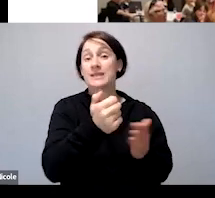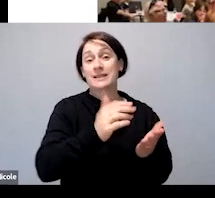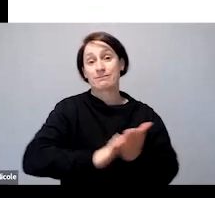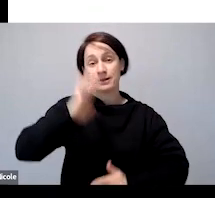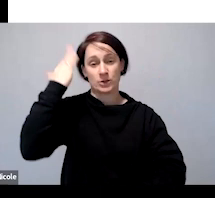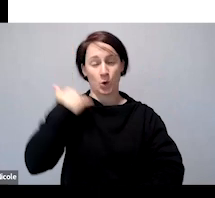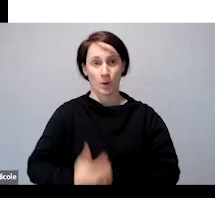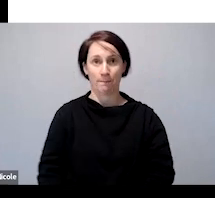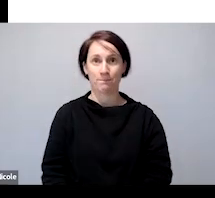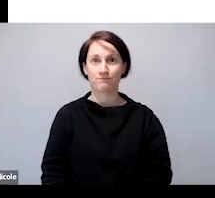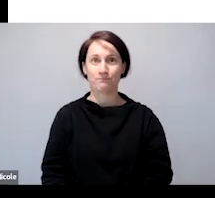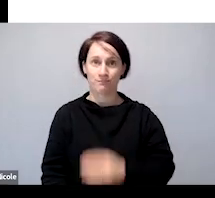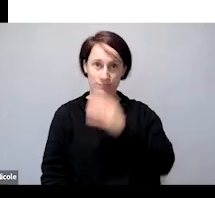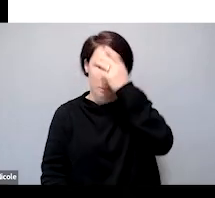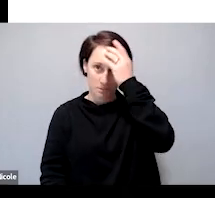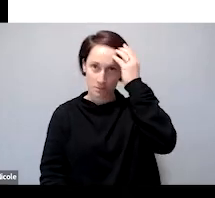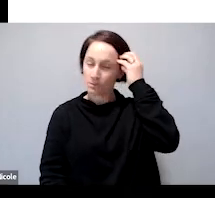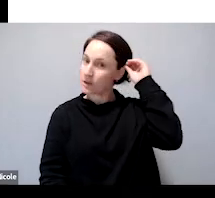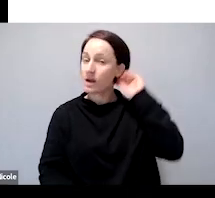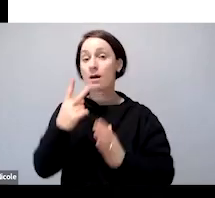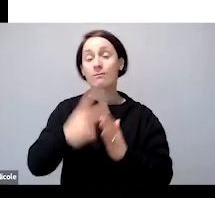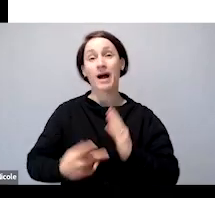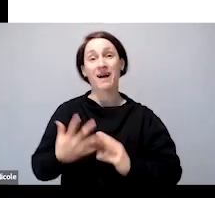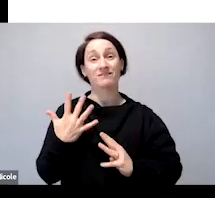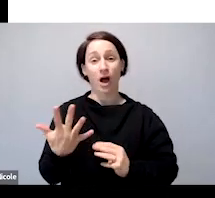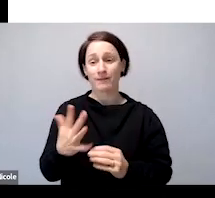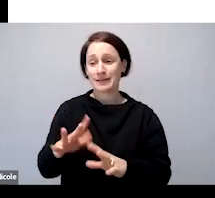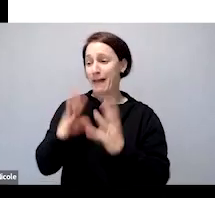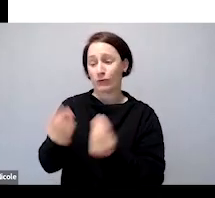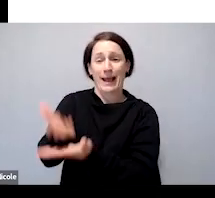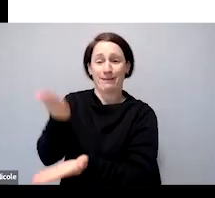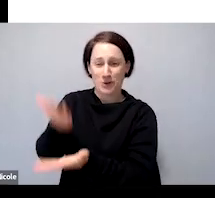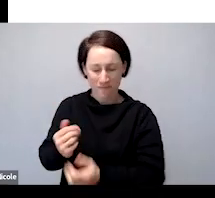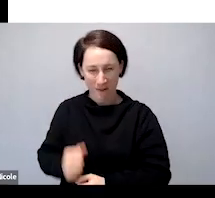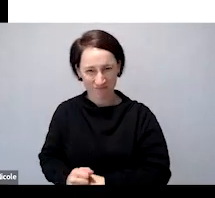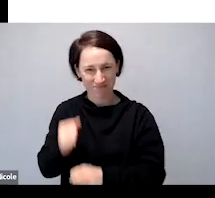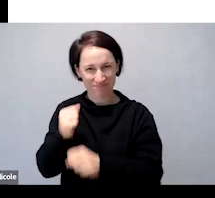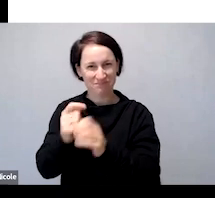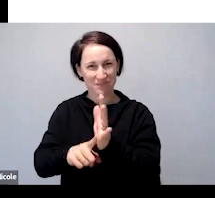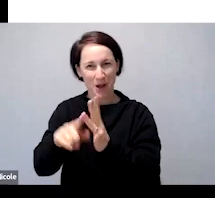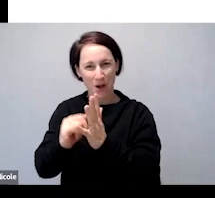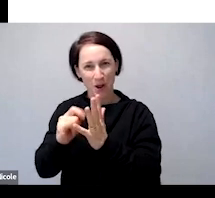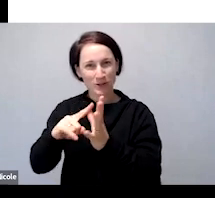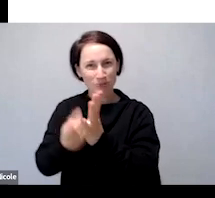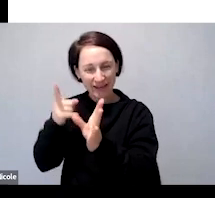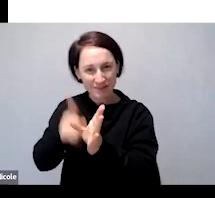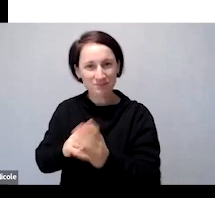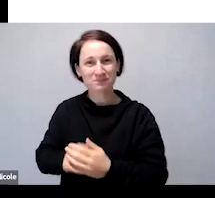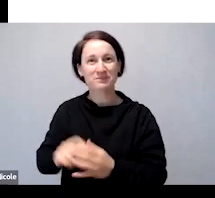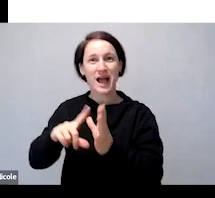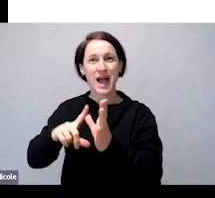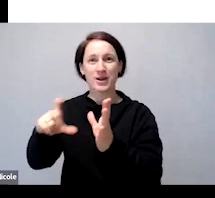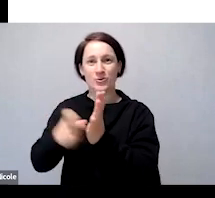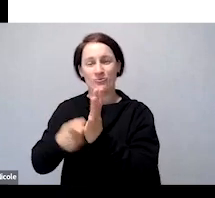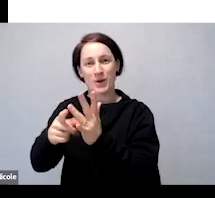slide, please. Part 5 is the rest. Glossary, acronyms, frequently asked questions, and most